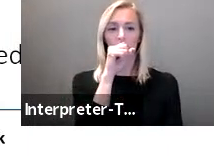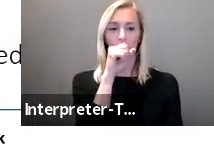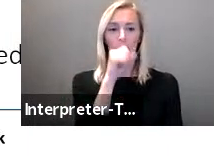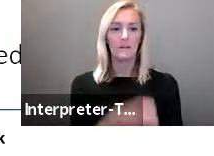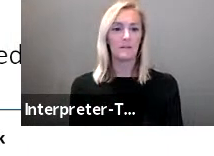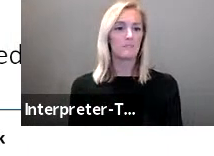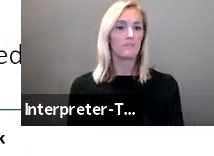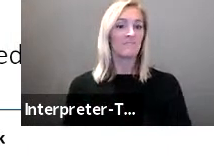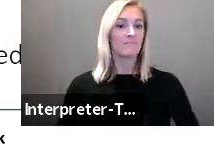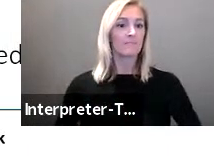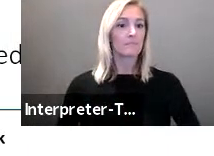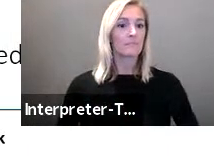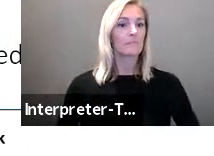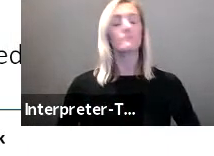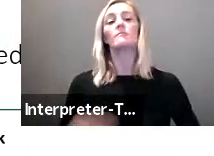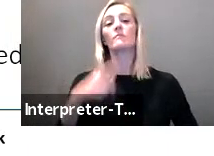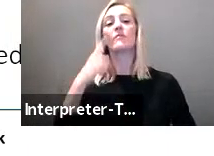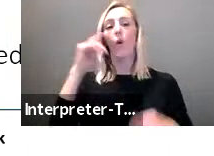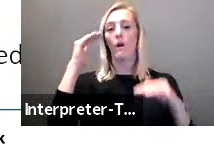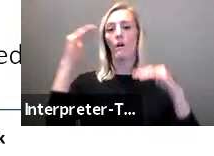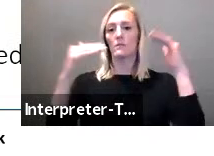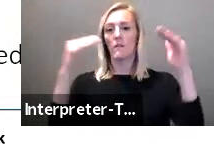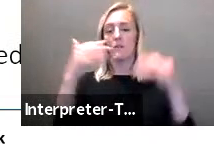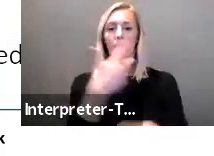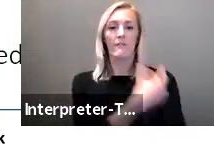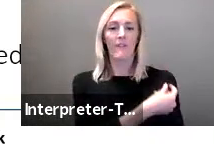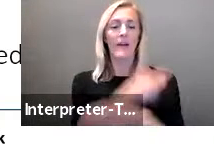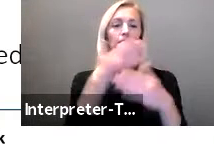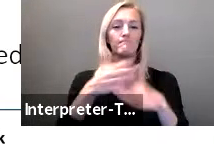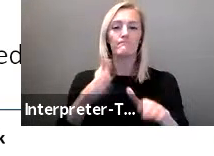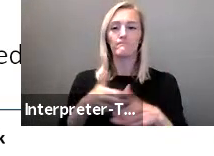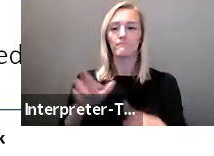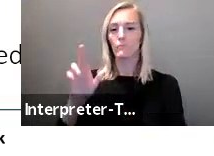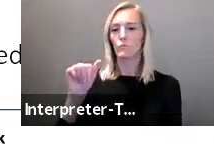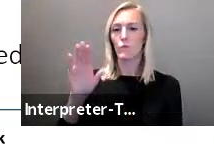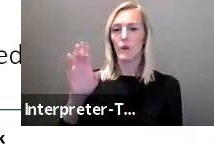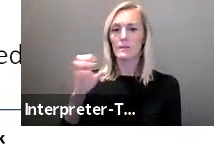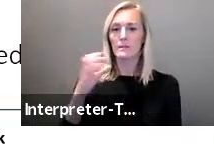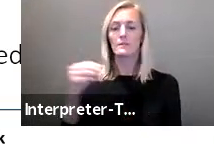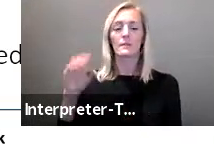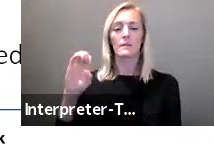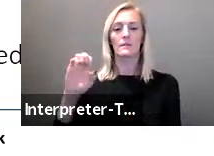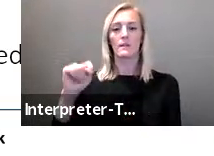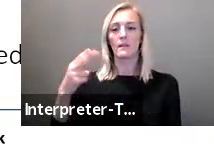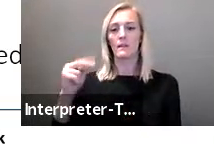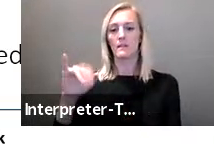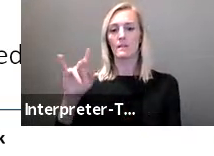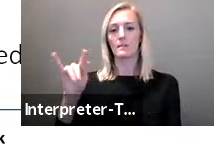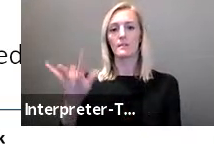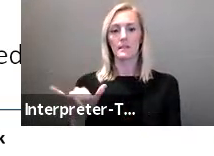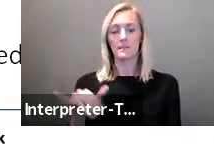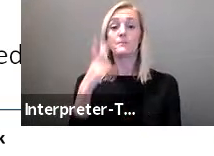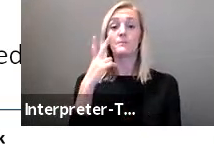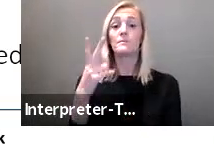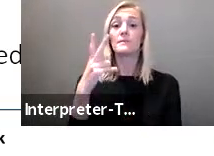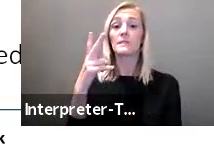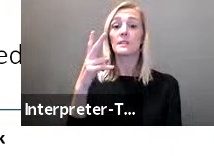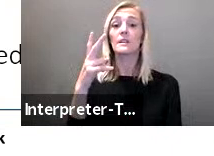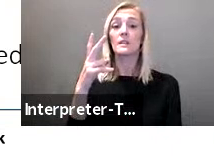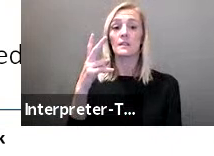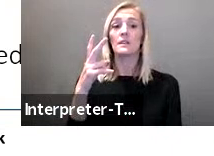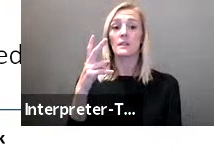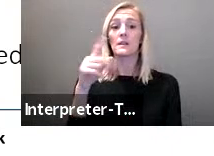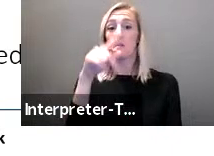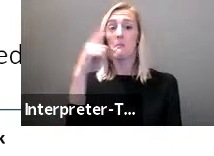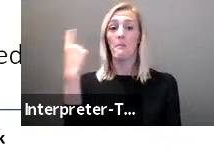So here are the numbers of adults vaccinated, broken down by race and ethnicity. And we see that Black vaccination continues to